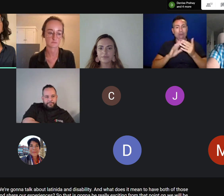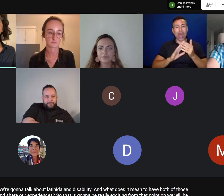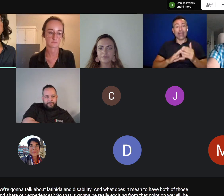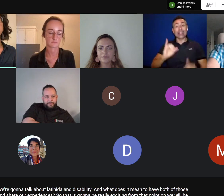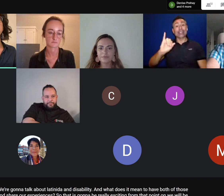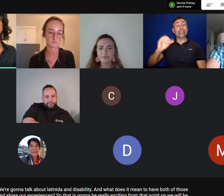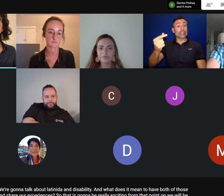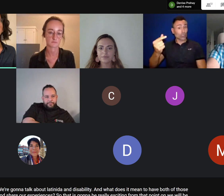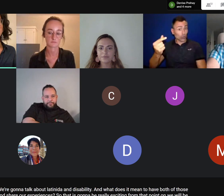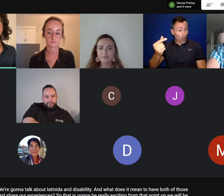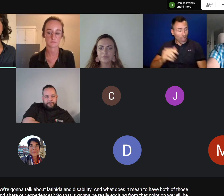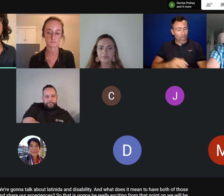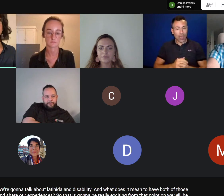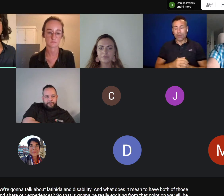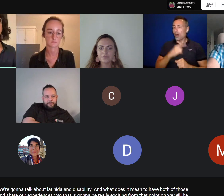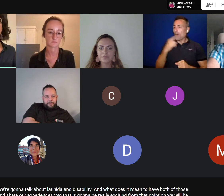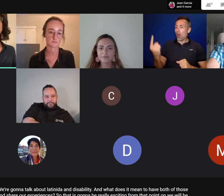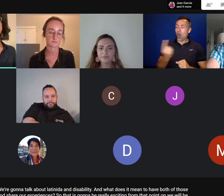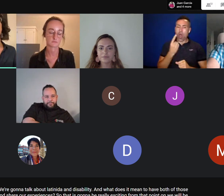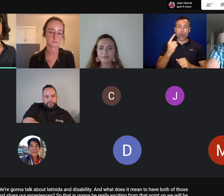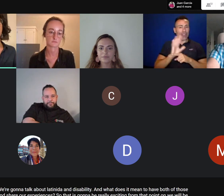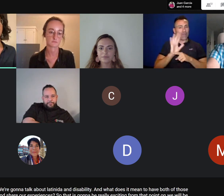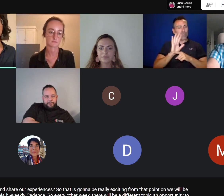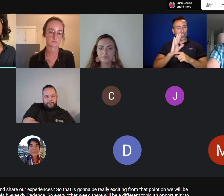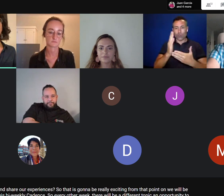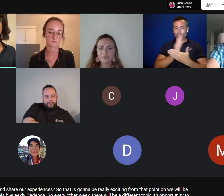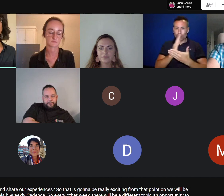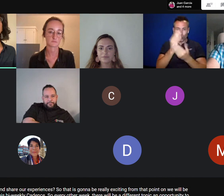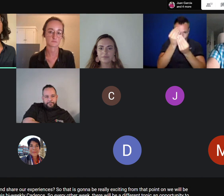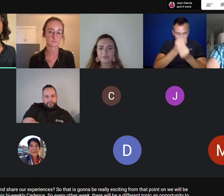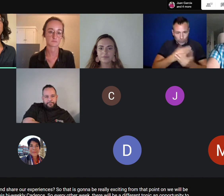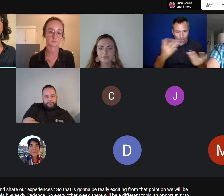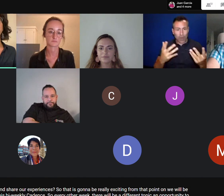videos, tools, resources, and storytelling.